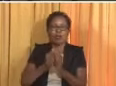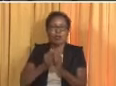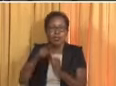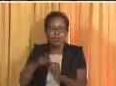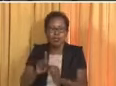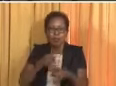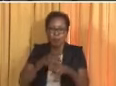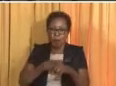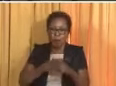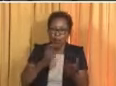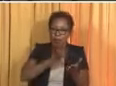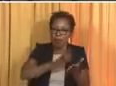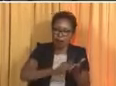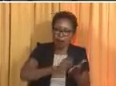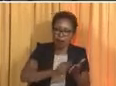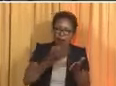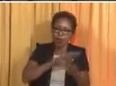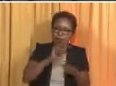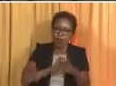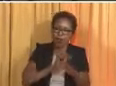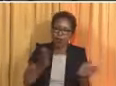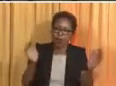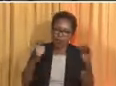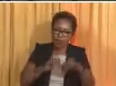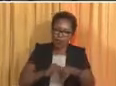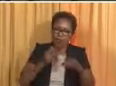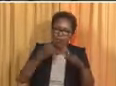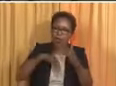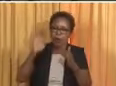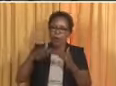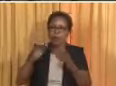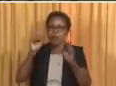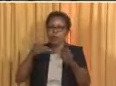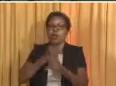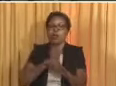of the National Assembly and the head of the legal department in Parliament can do so.